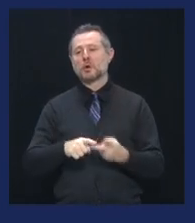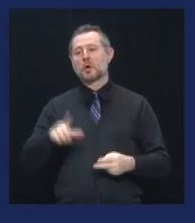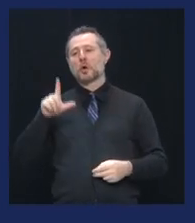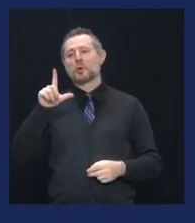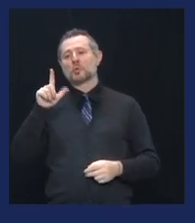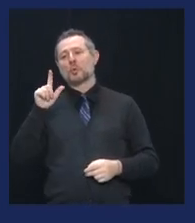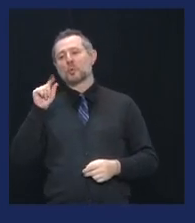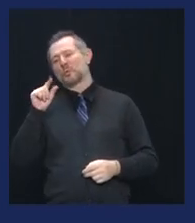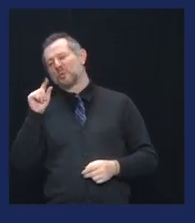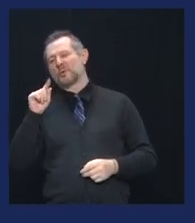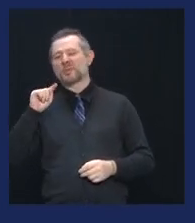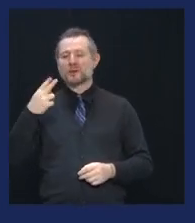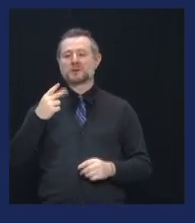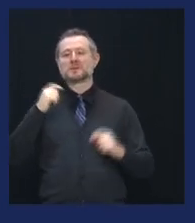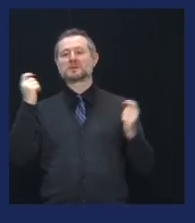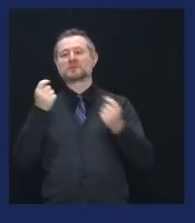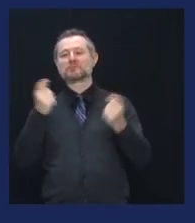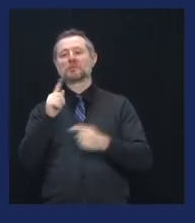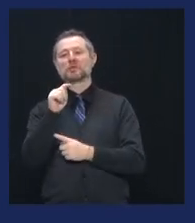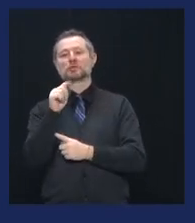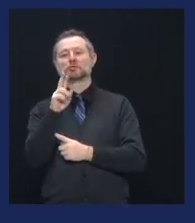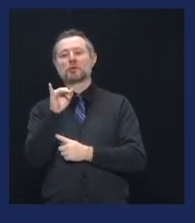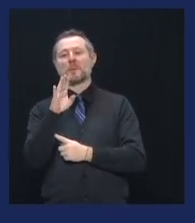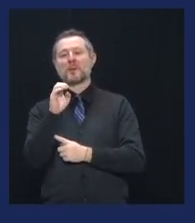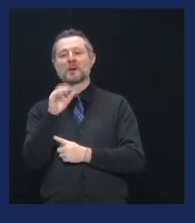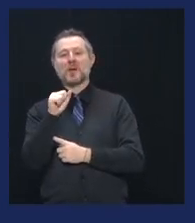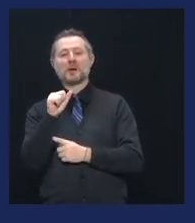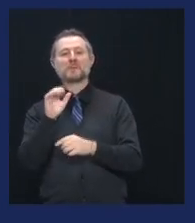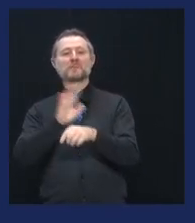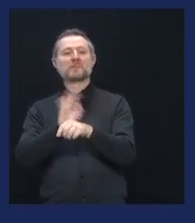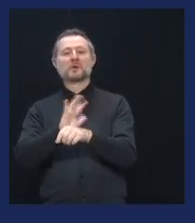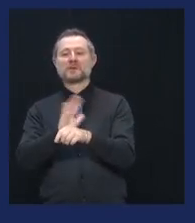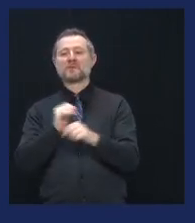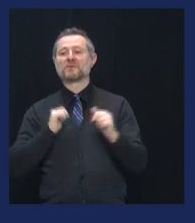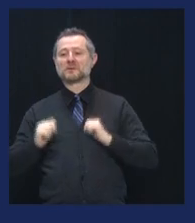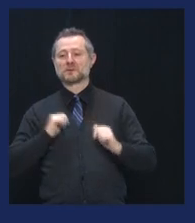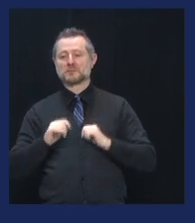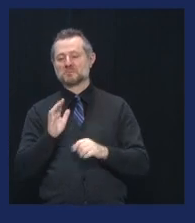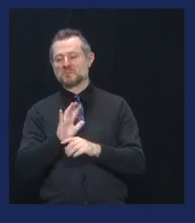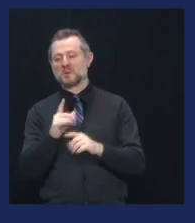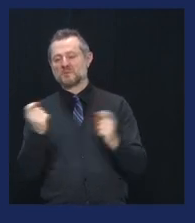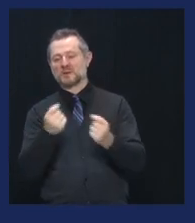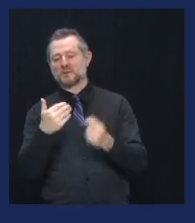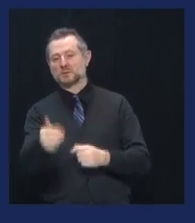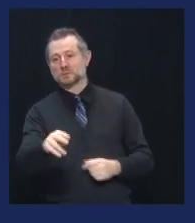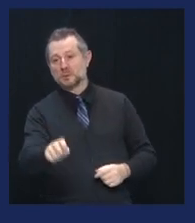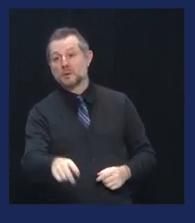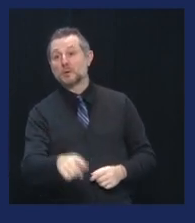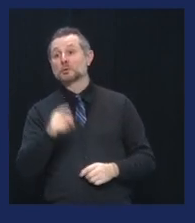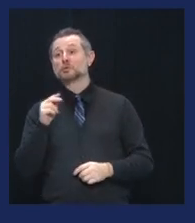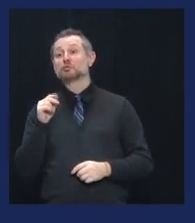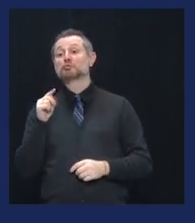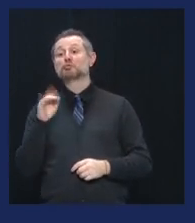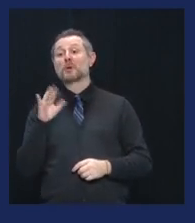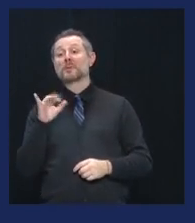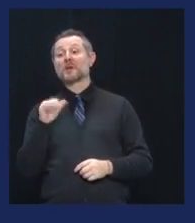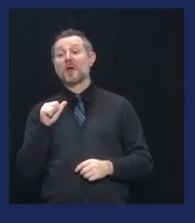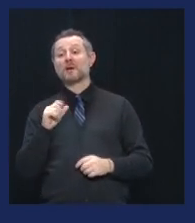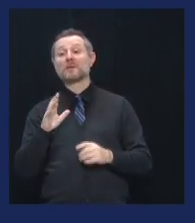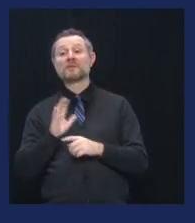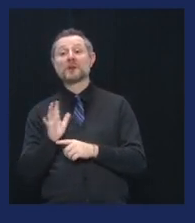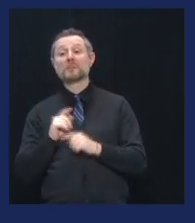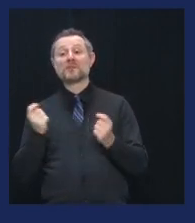June. Tribeca was founded in the aftermath of 9/11 to revitalize New York City through the arts, and